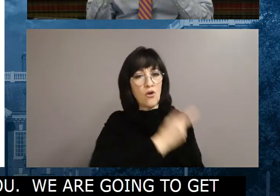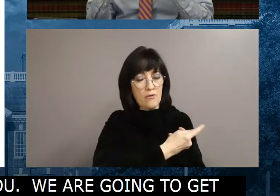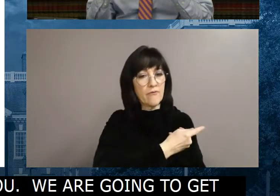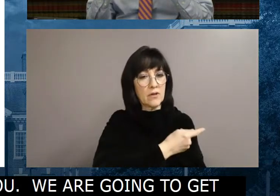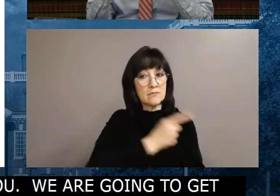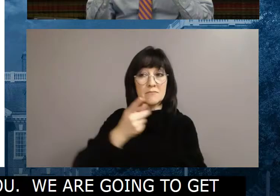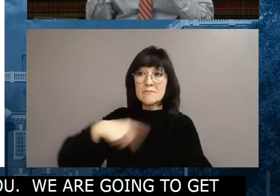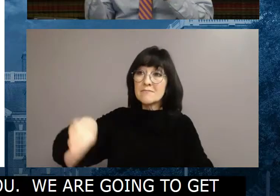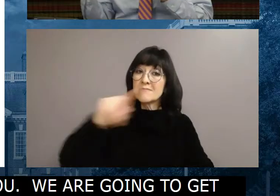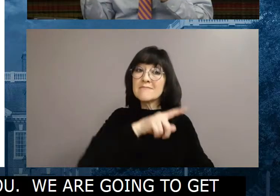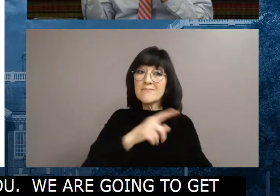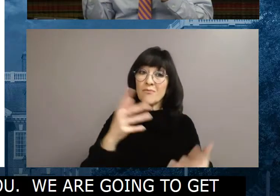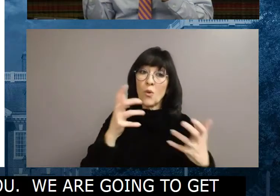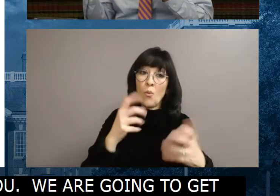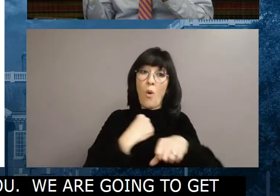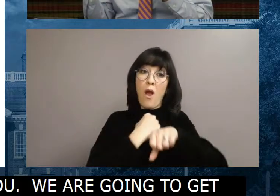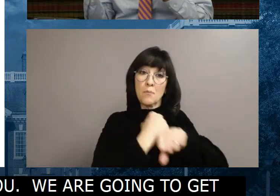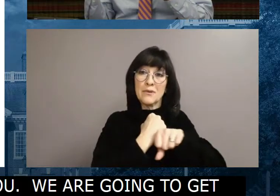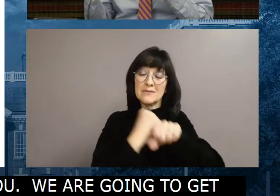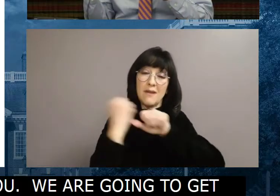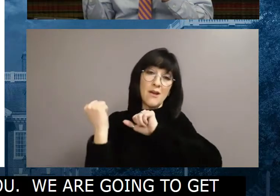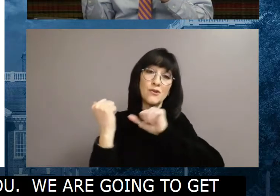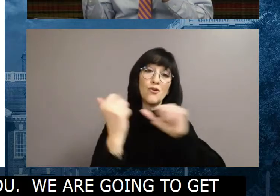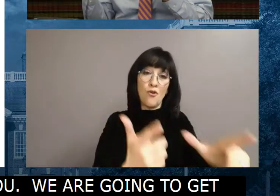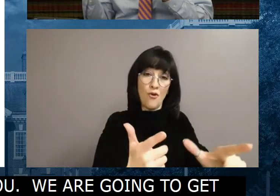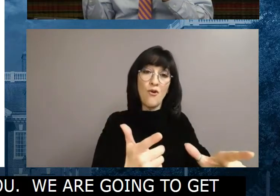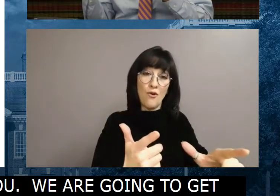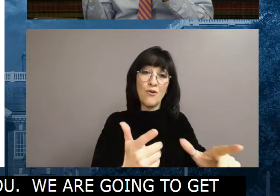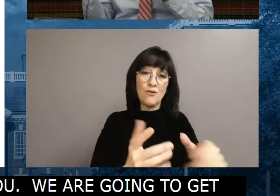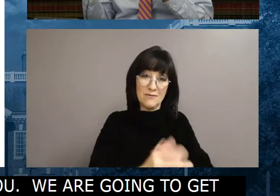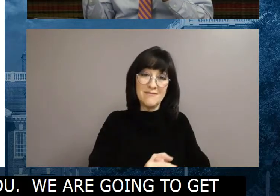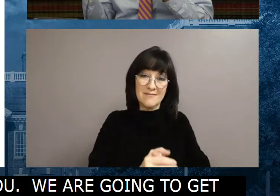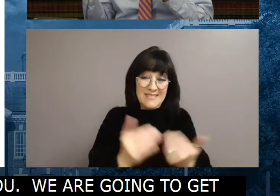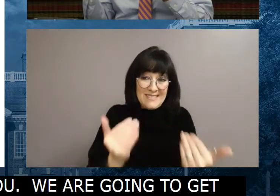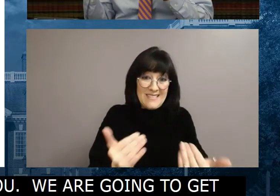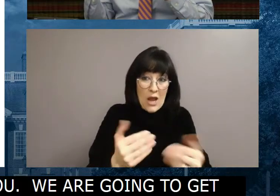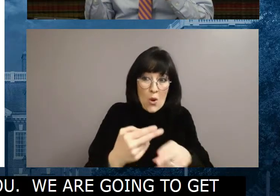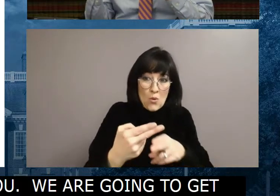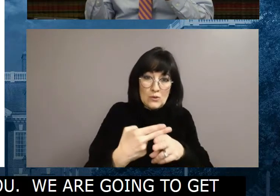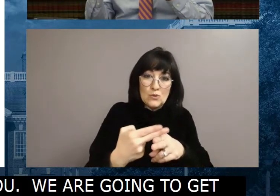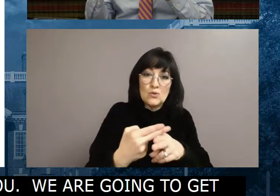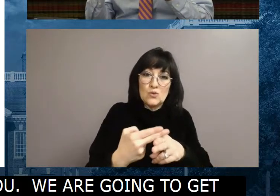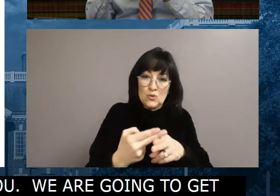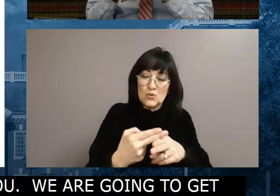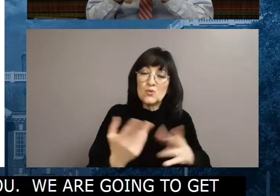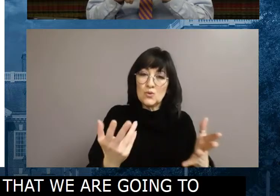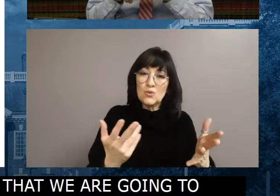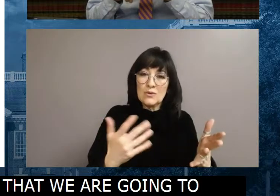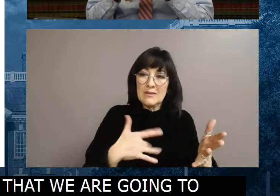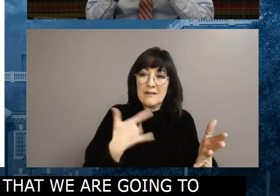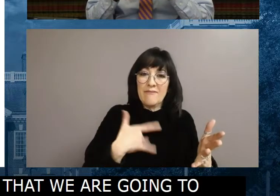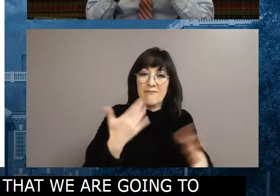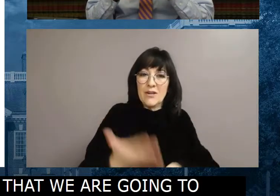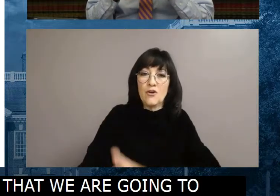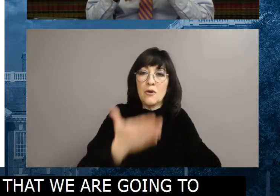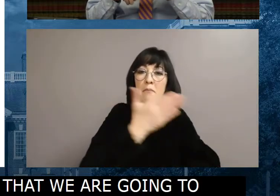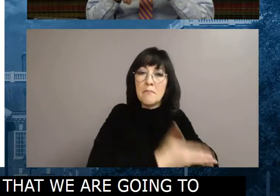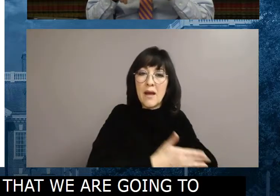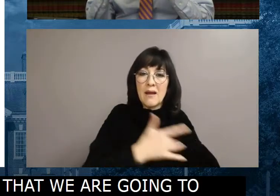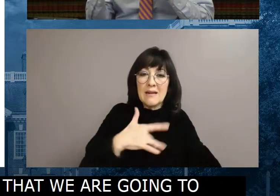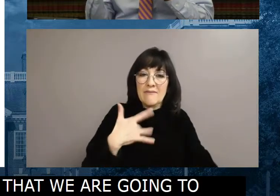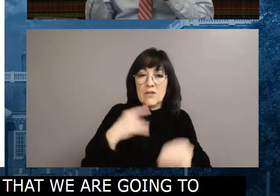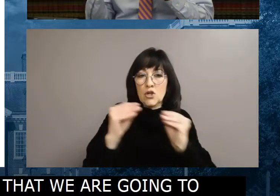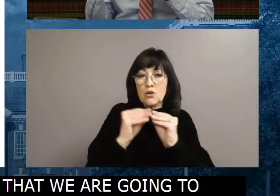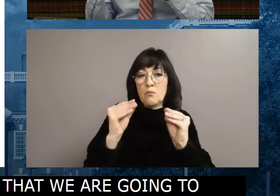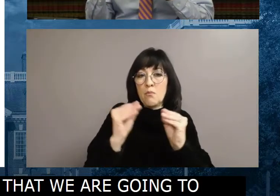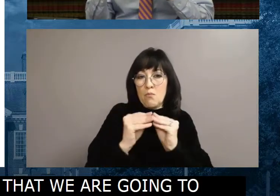social distancing. Now we're going to get to the end. The light at the tunnel is getting brighter by getting everybody vaccinated. Those numbers